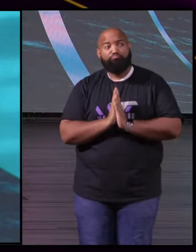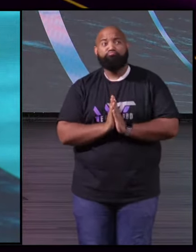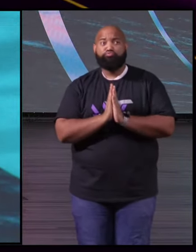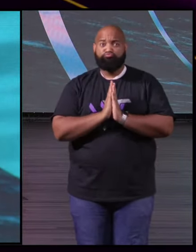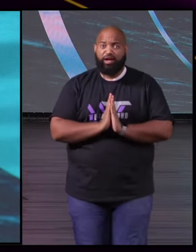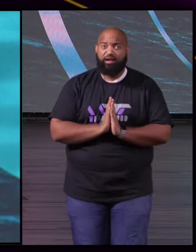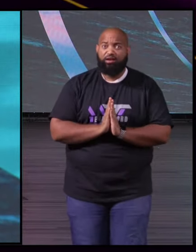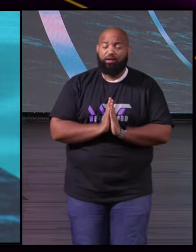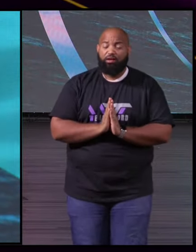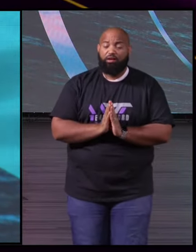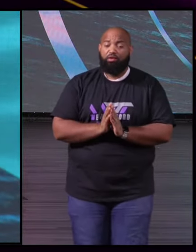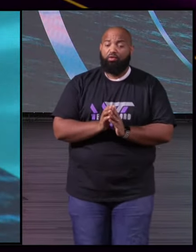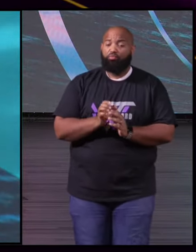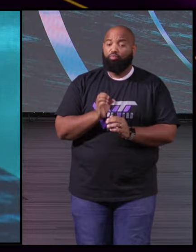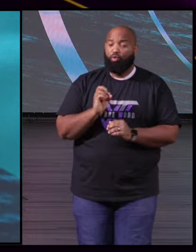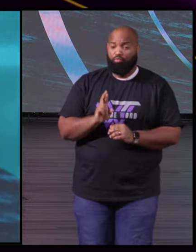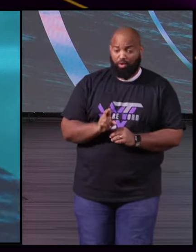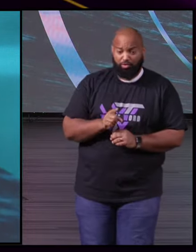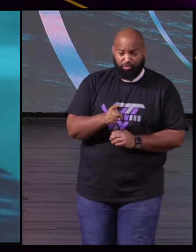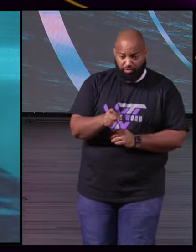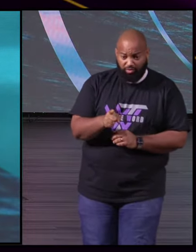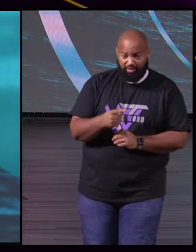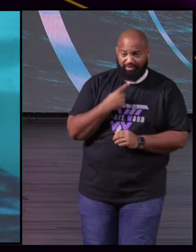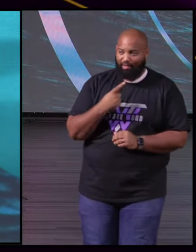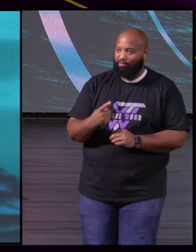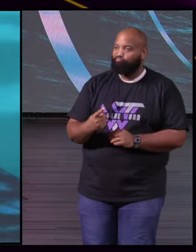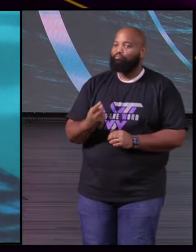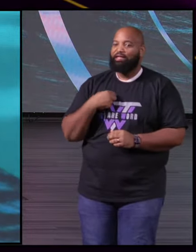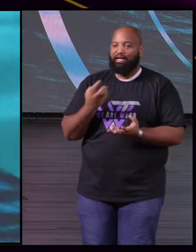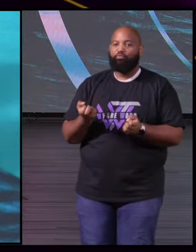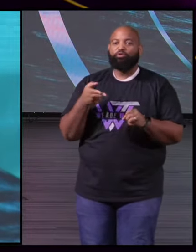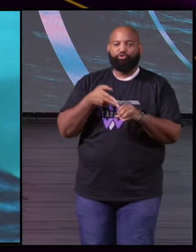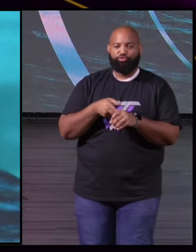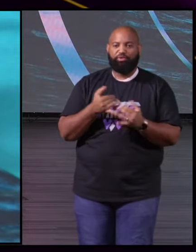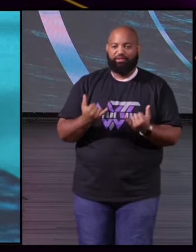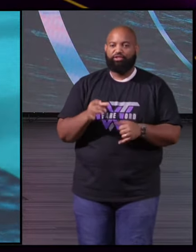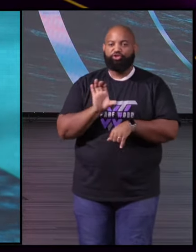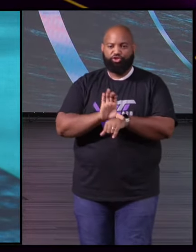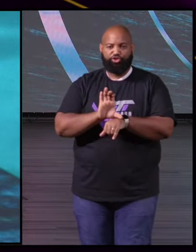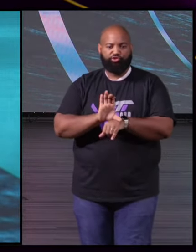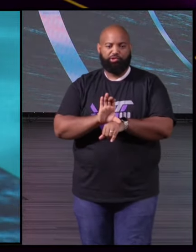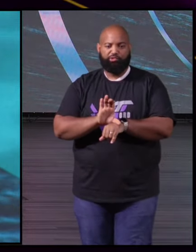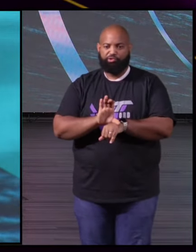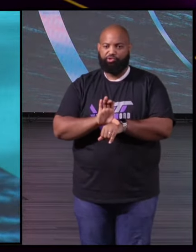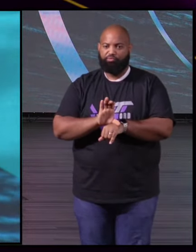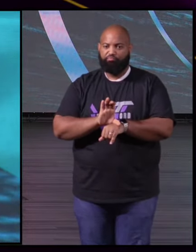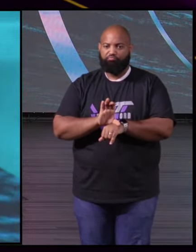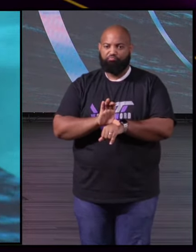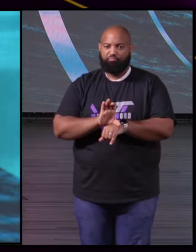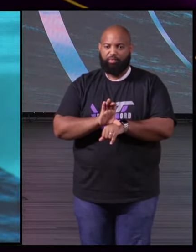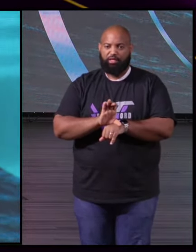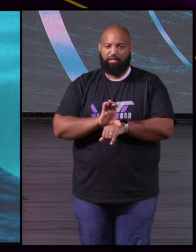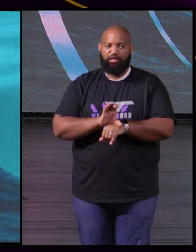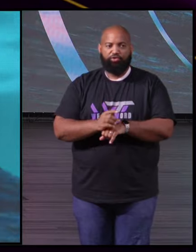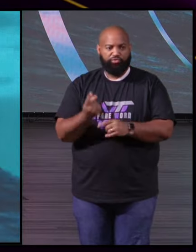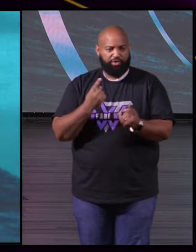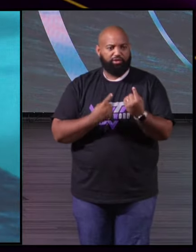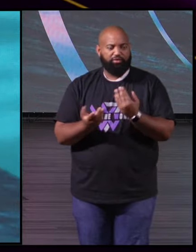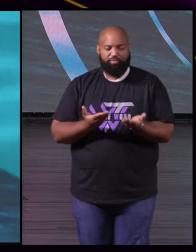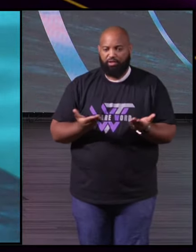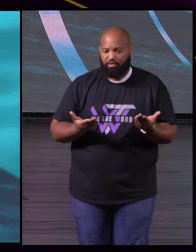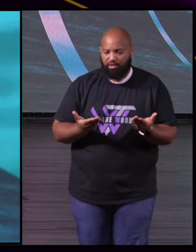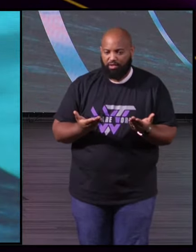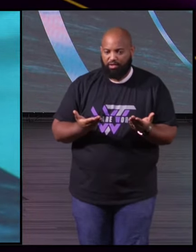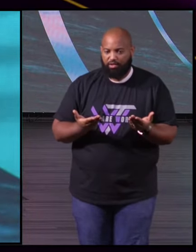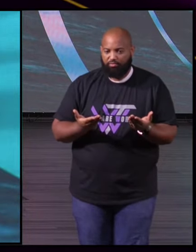service. You'll have an opportunity to make Word Tabernacle Church your home if it isn't already and you would like to do that.